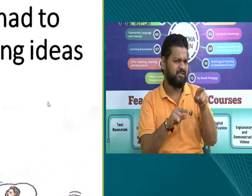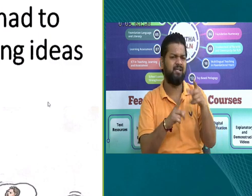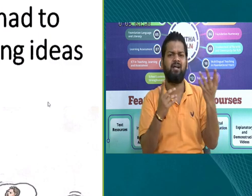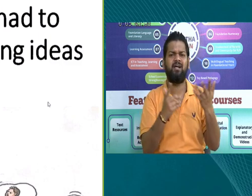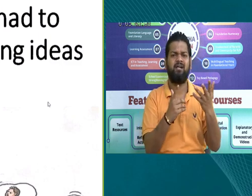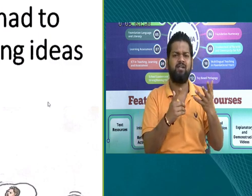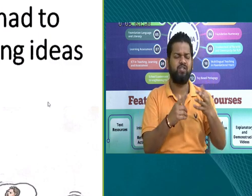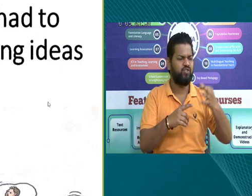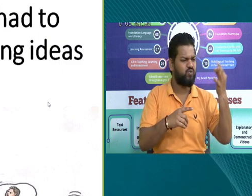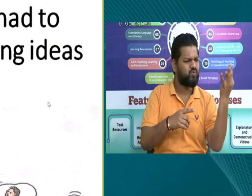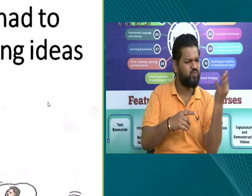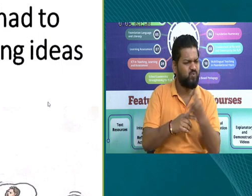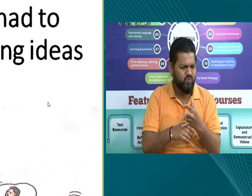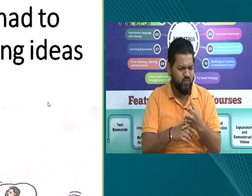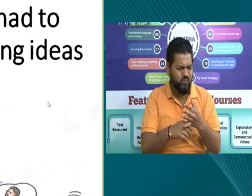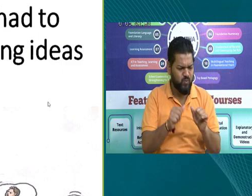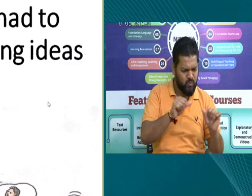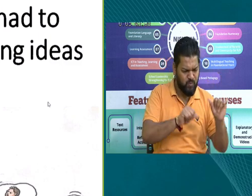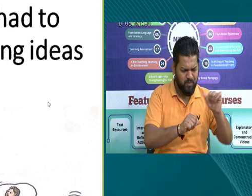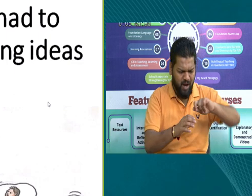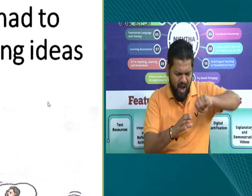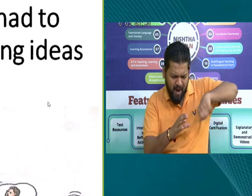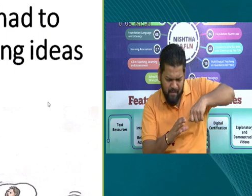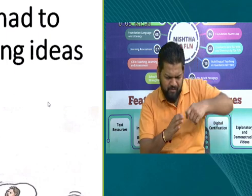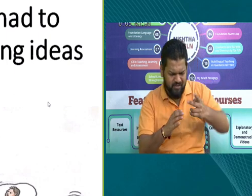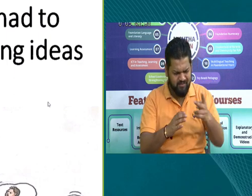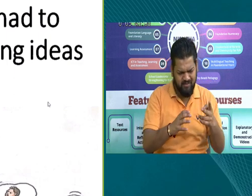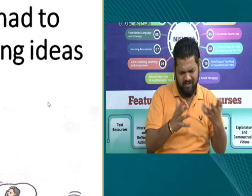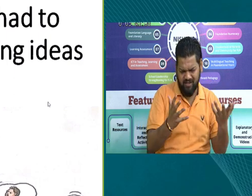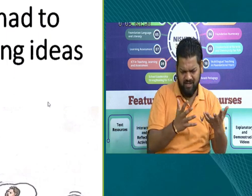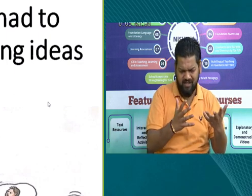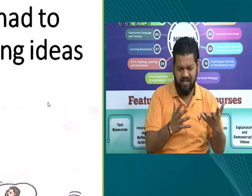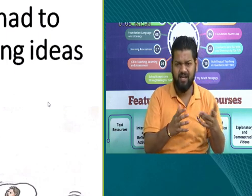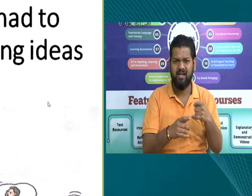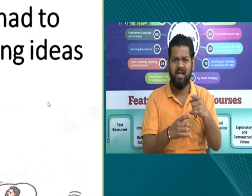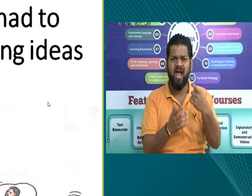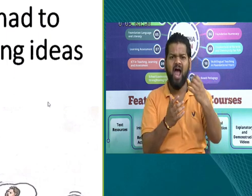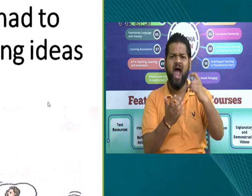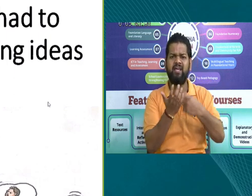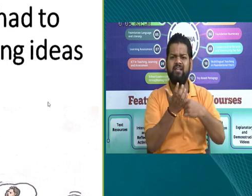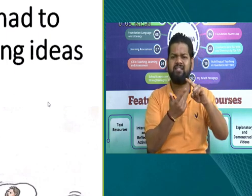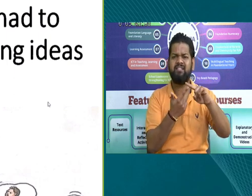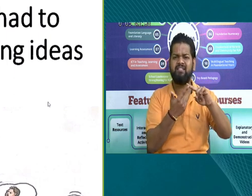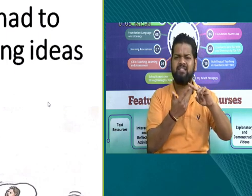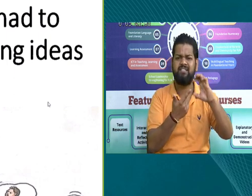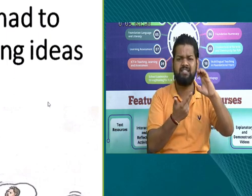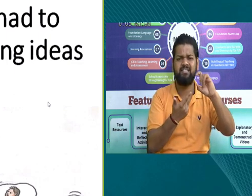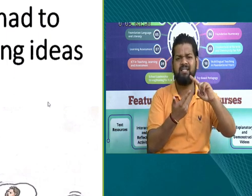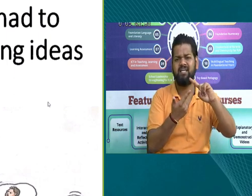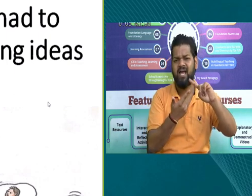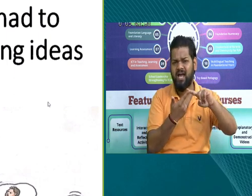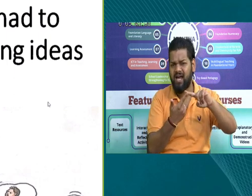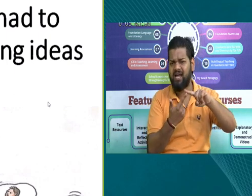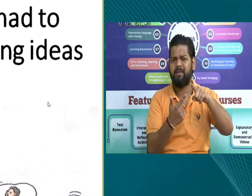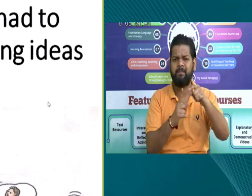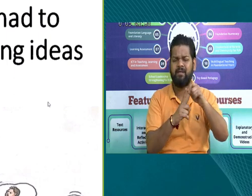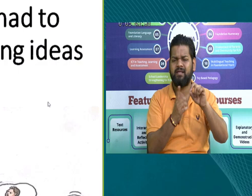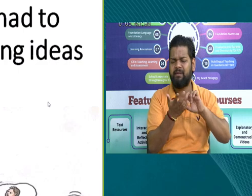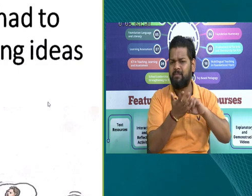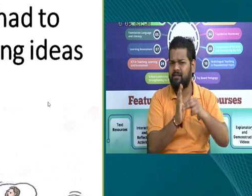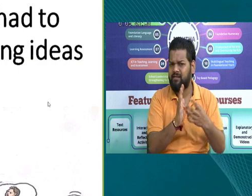new recipe. Would you like to tell our children what is a recipe exactly? As recipe, we